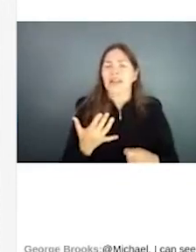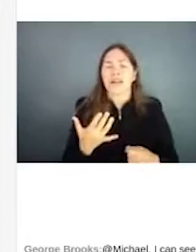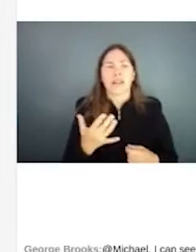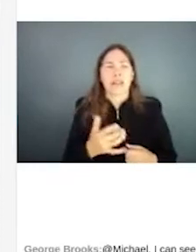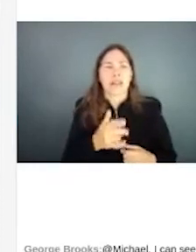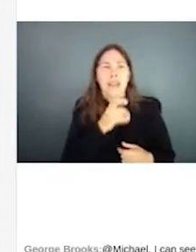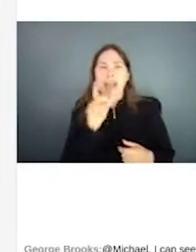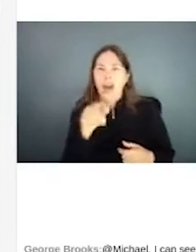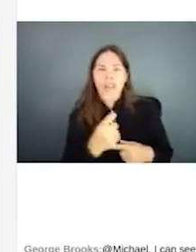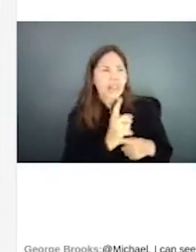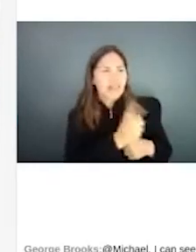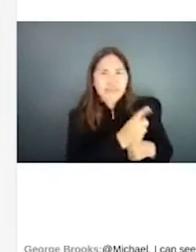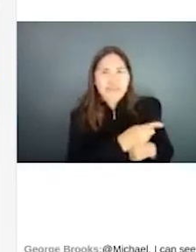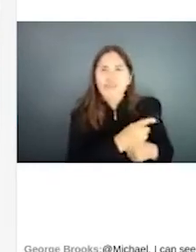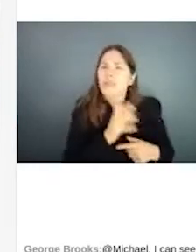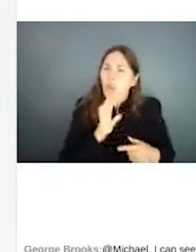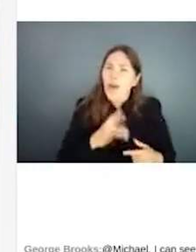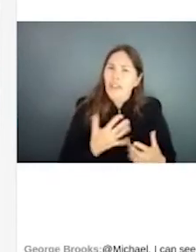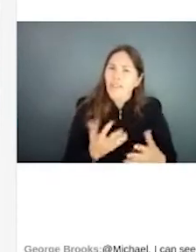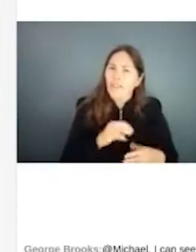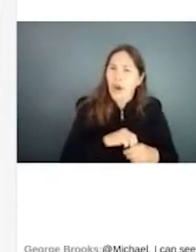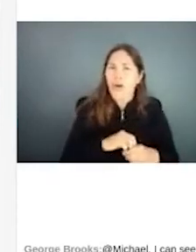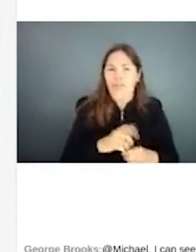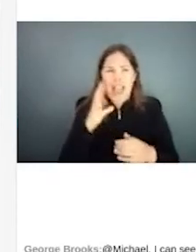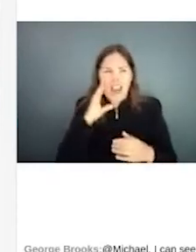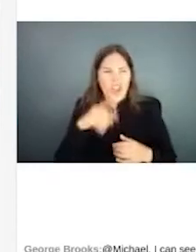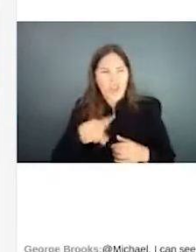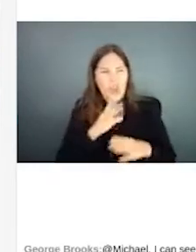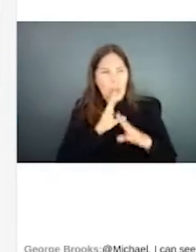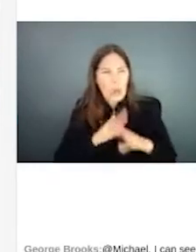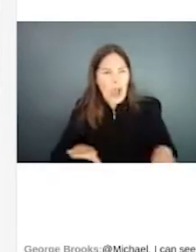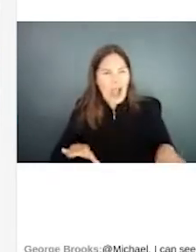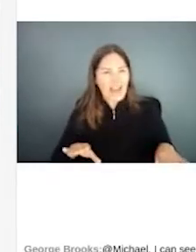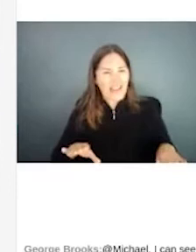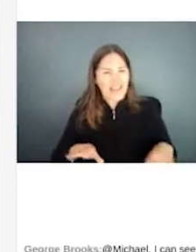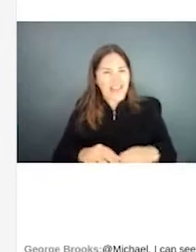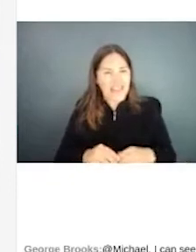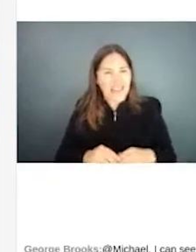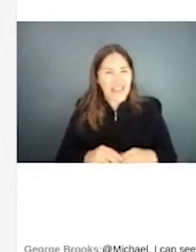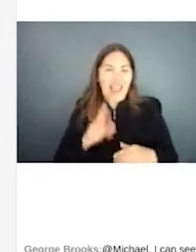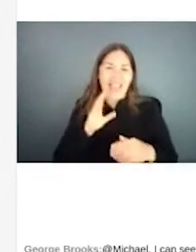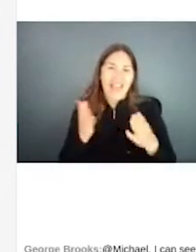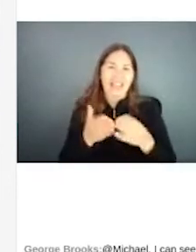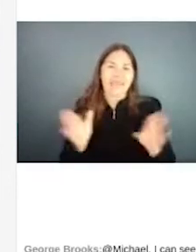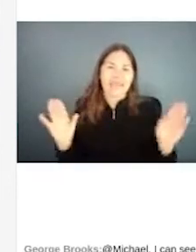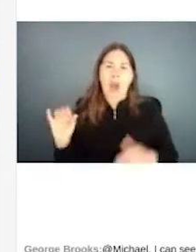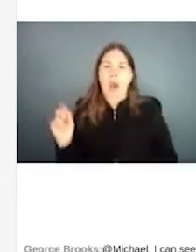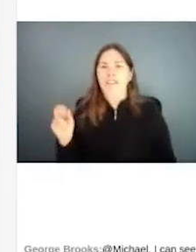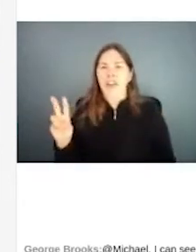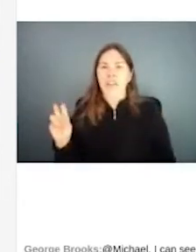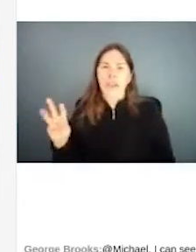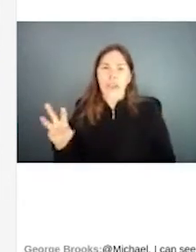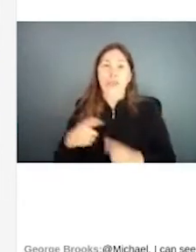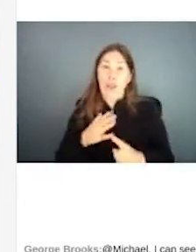lectured to. So I know it's really quiet out there. That is sort of the overview from my point of